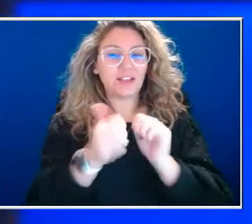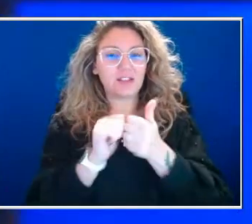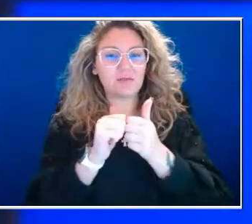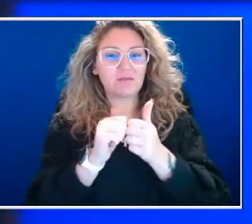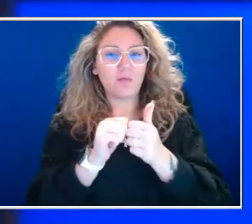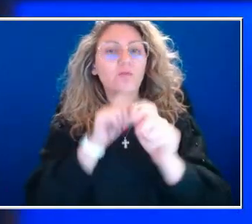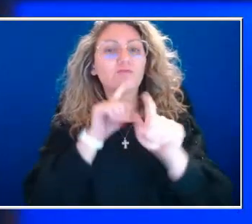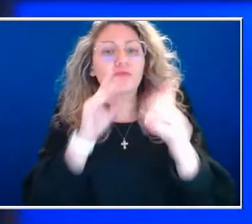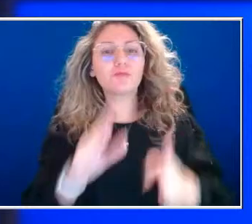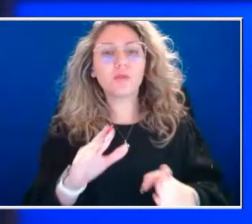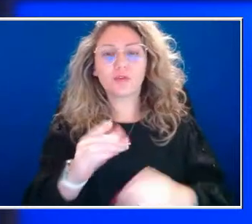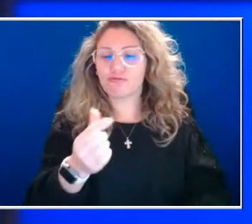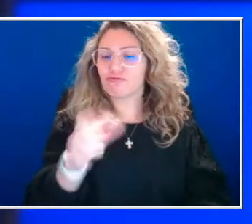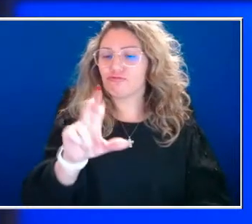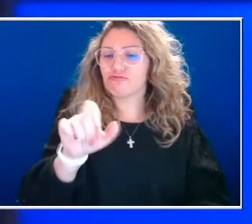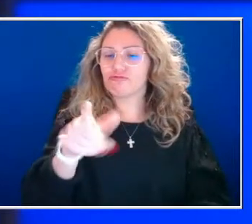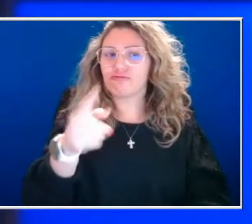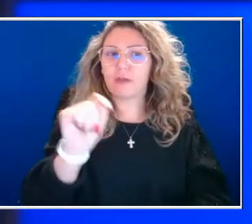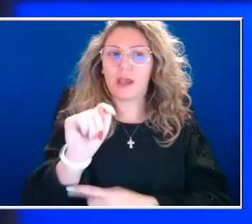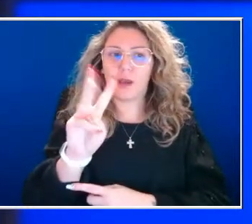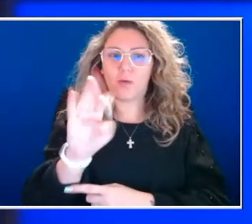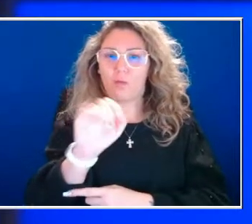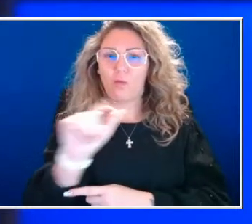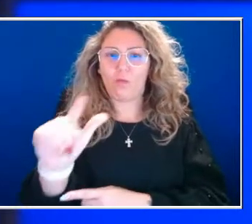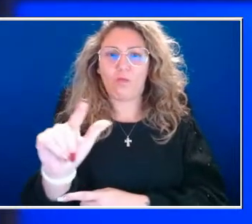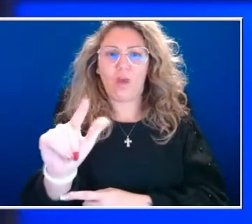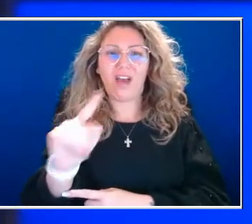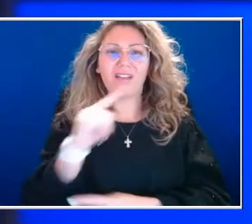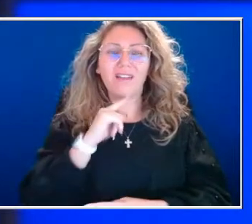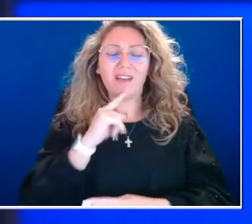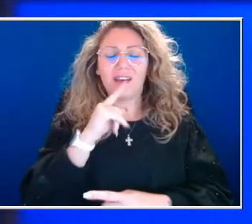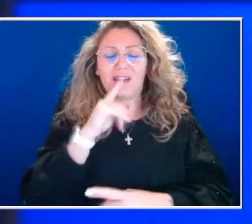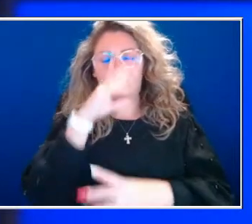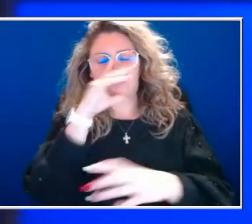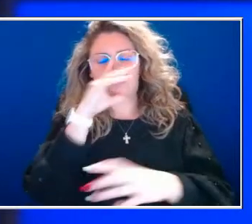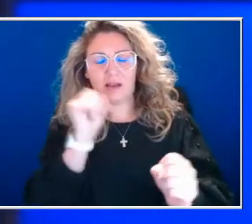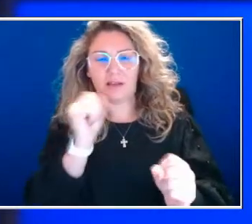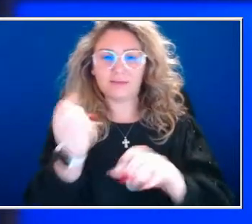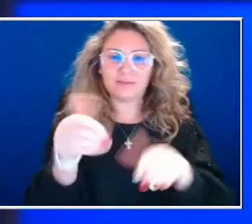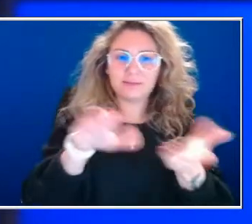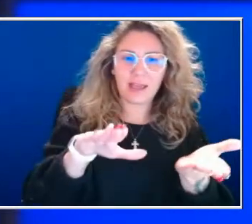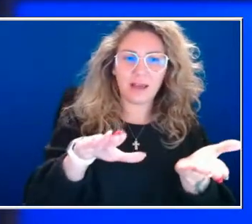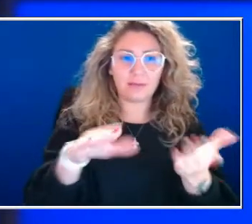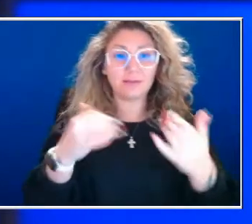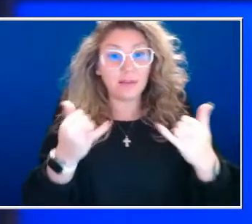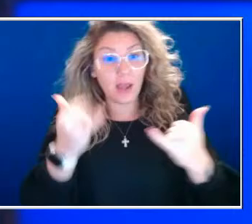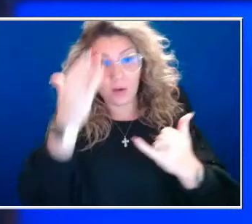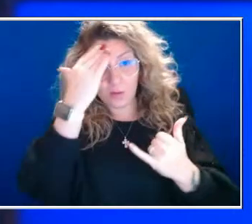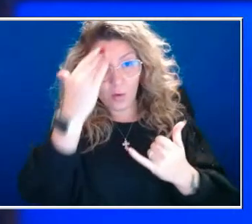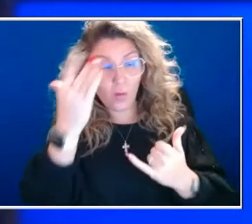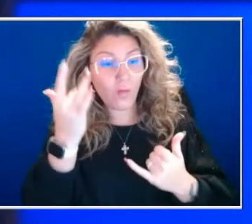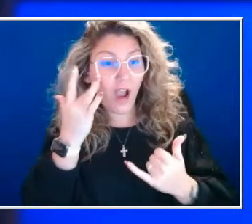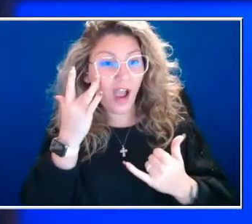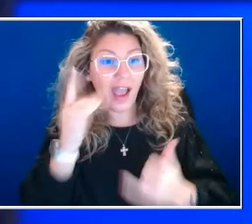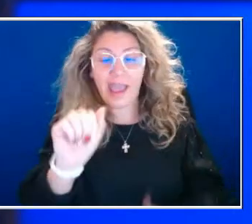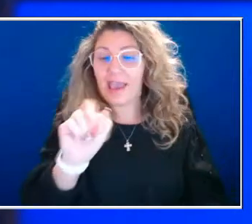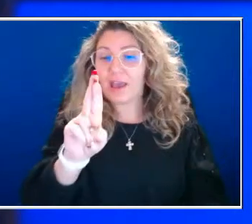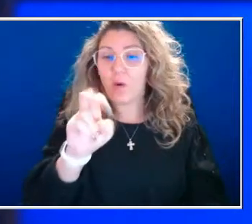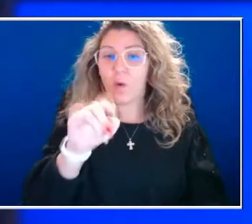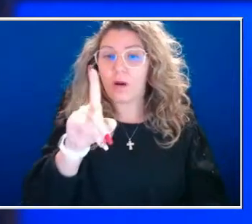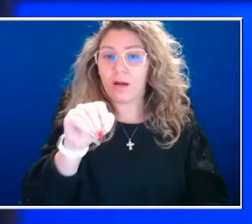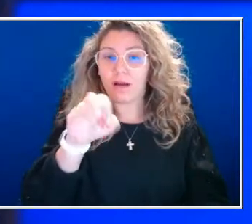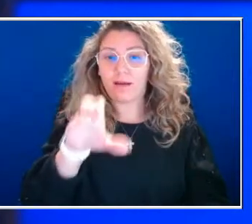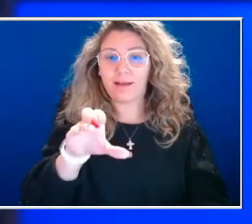Wahl collapsed and died while covering the World Cup last week. We now know why. He died of an aortic aneurysm. Each year,